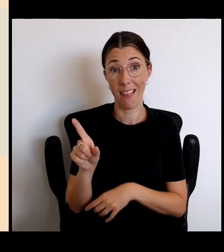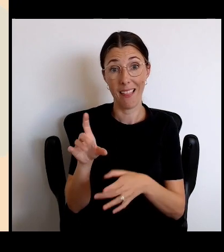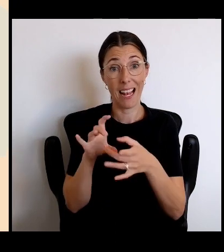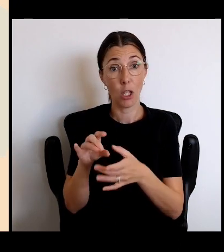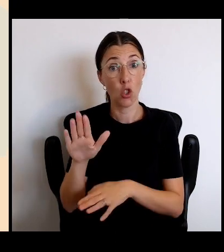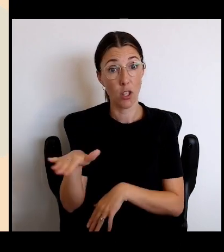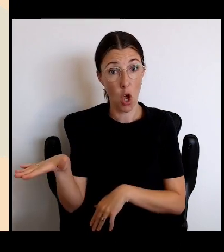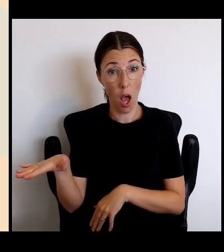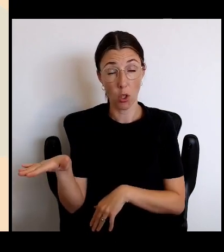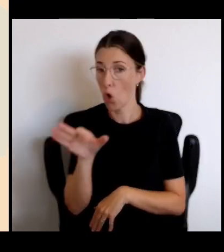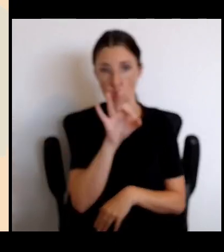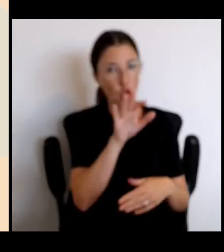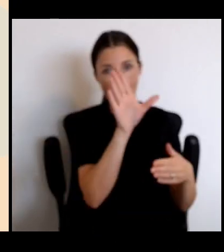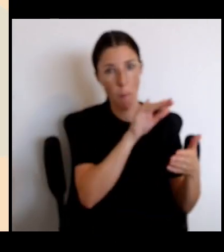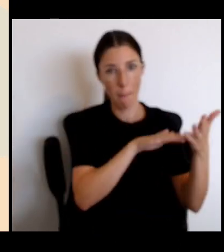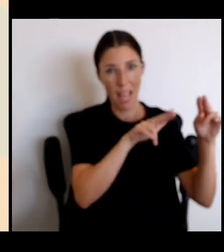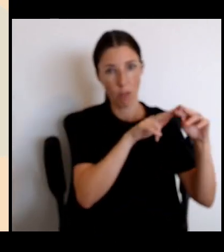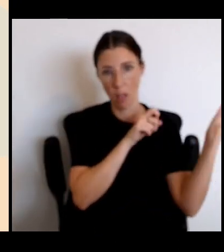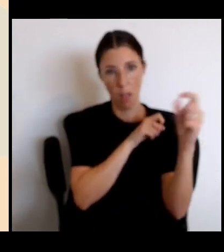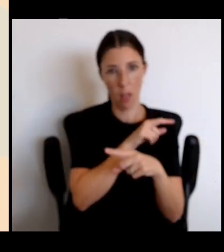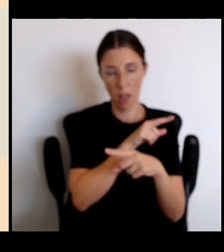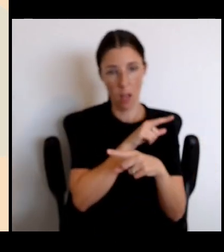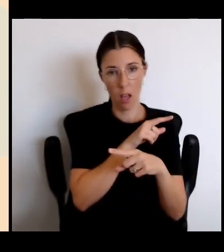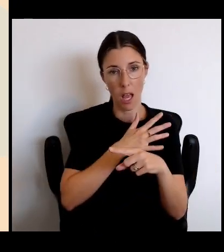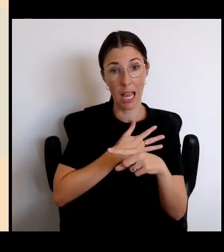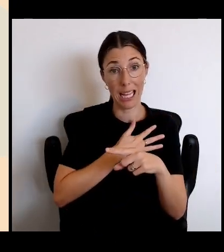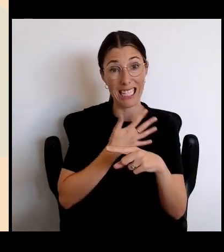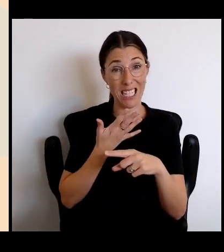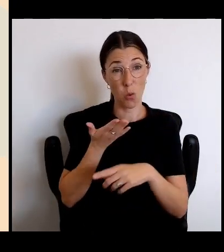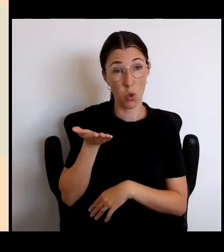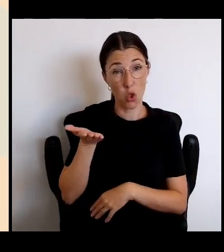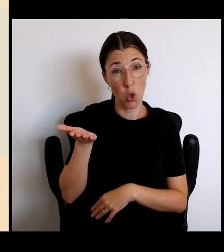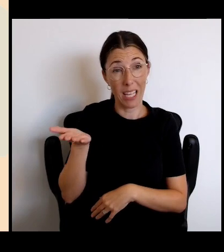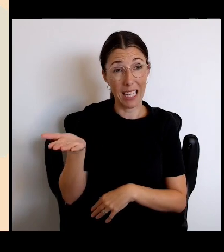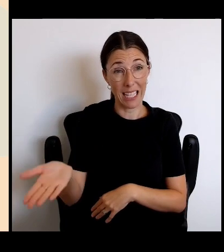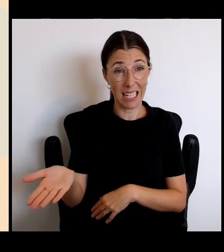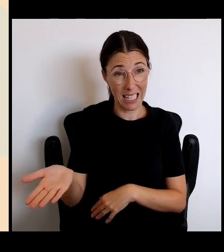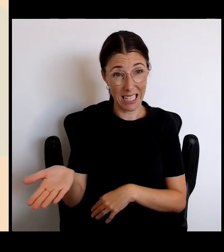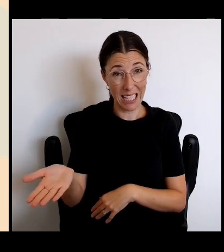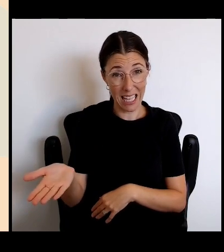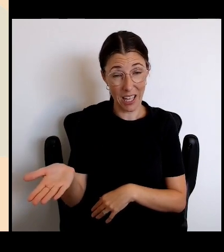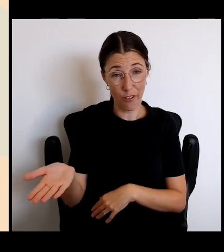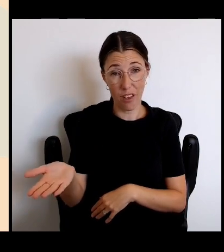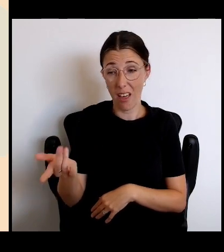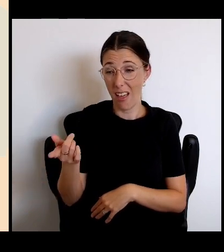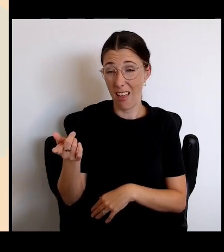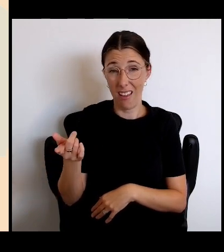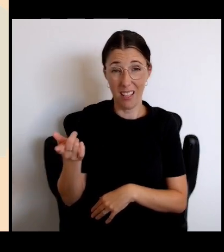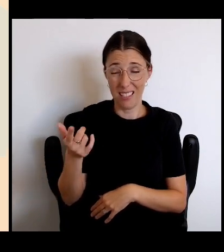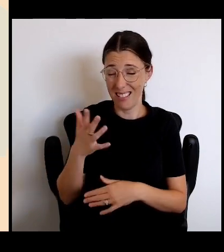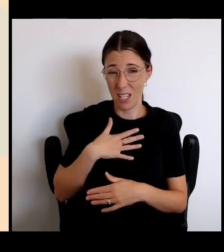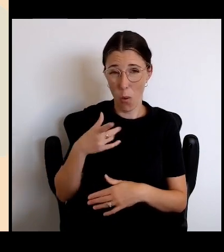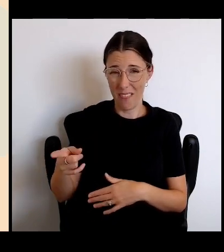to overcome and not put kids in situations where they're answering yes or no to vaping with their parent leaning over their shoulder or in the other room.